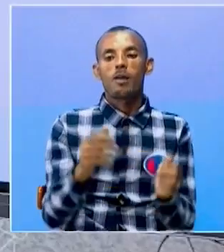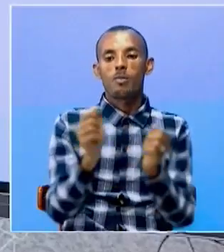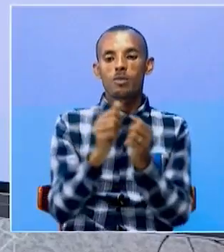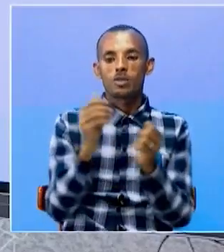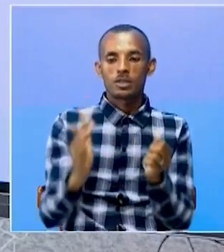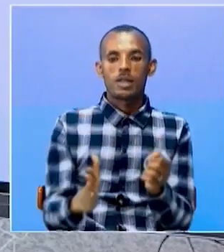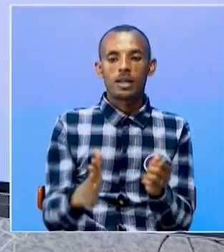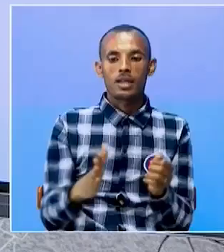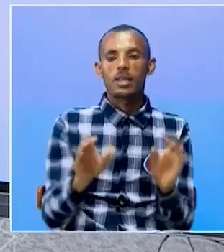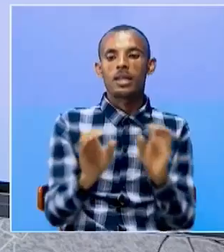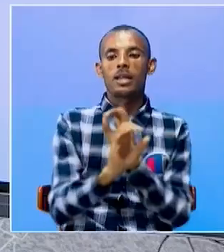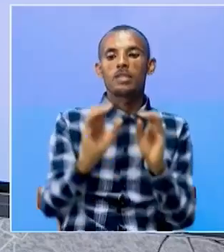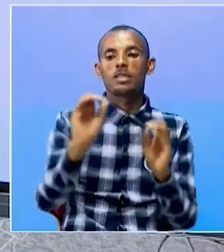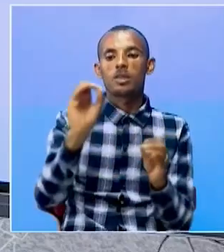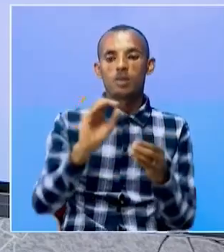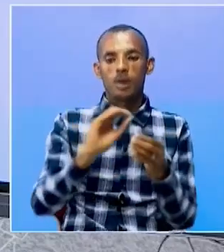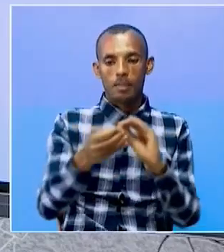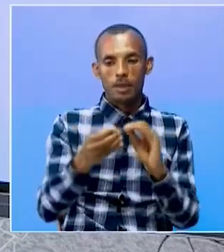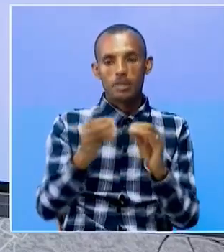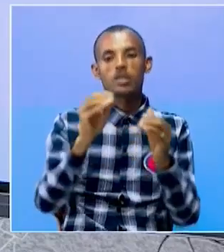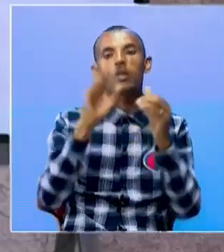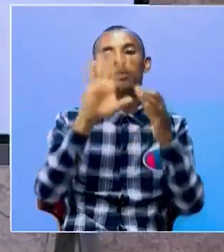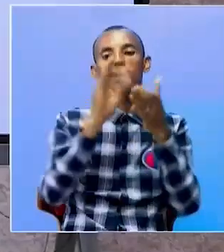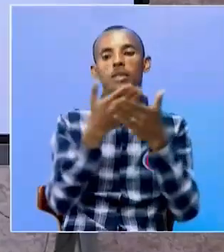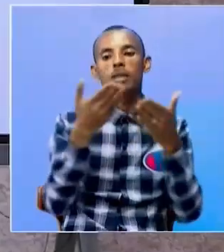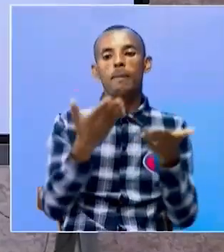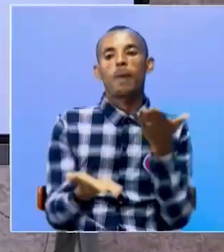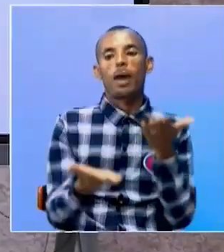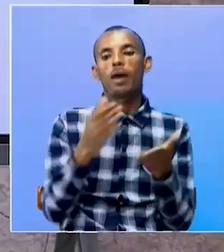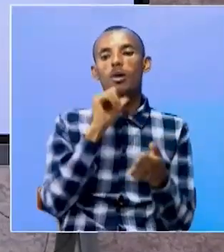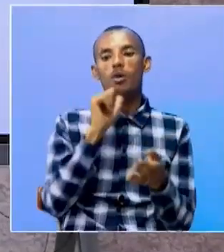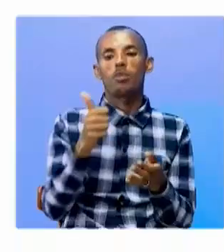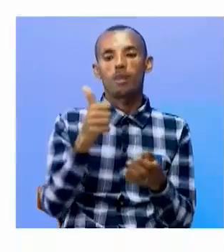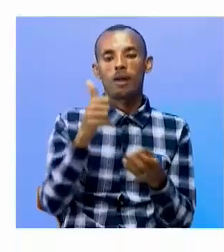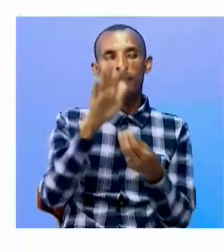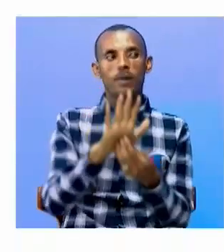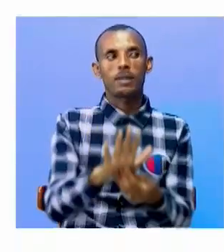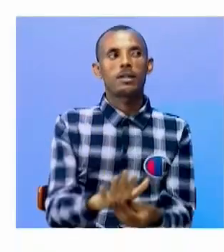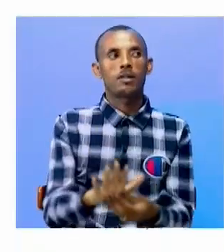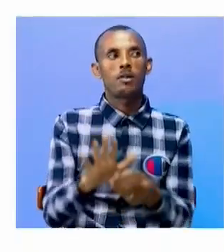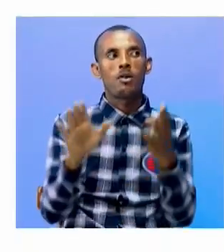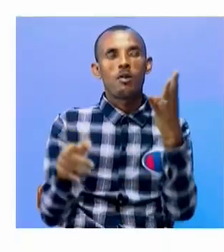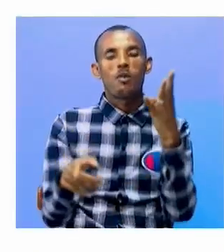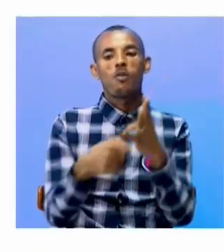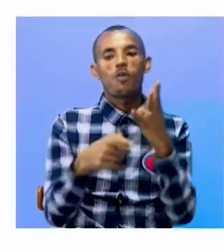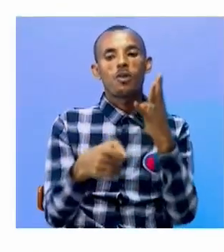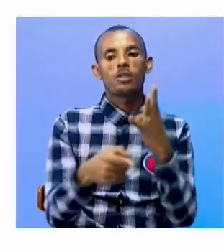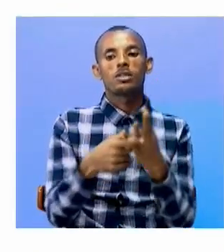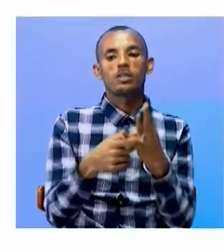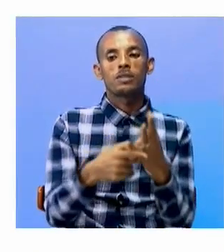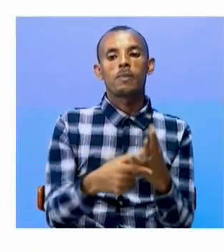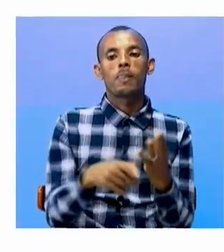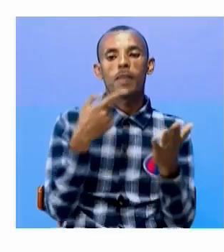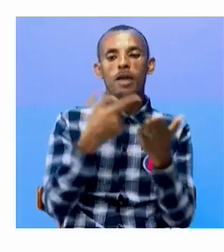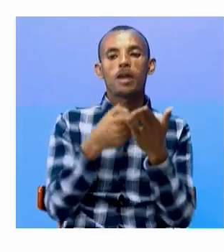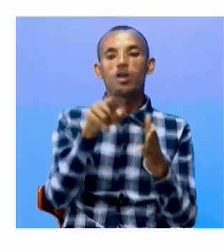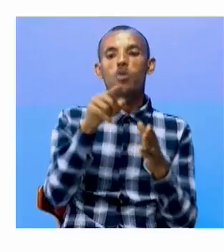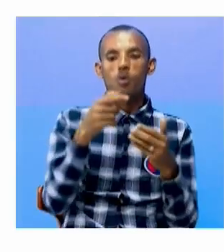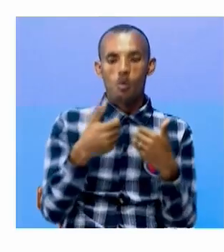non-zero number, the equation will not be affected. The fourth, here you